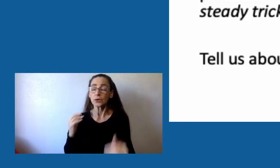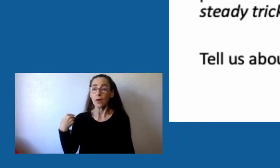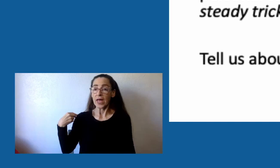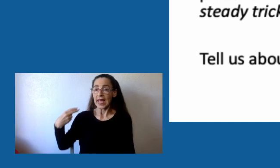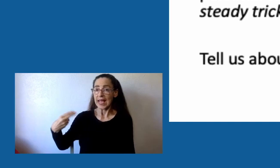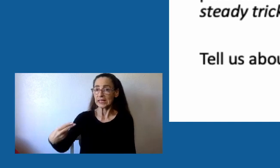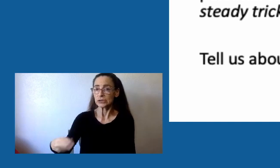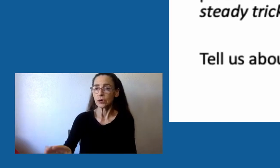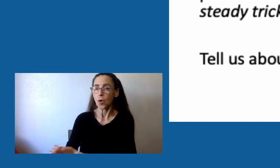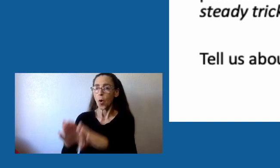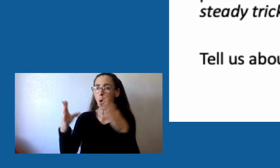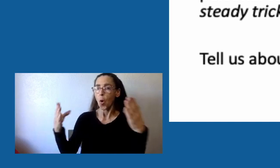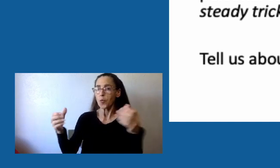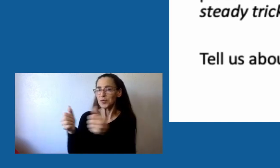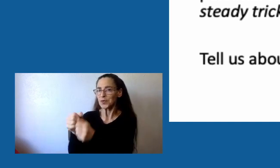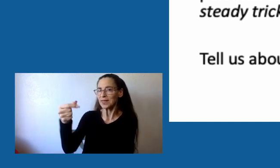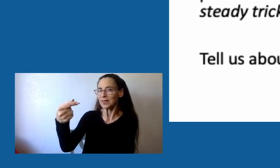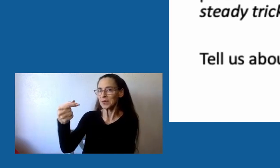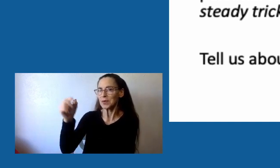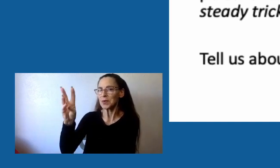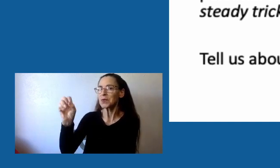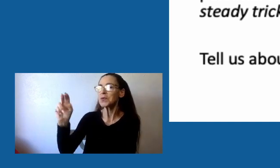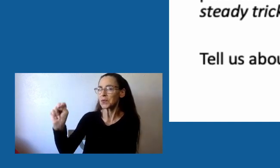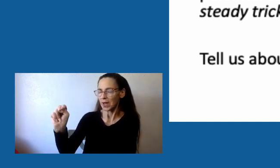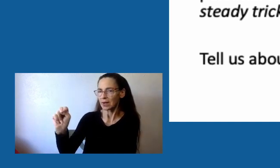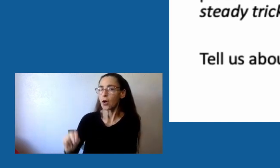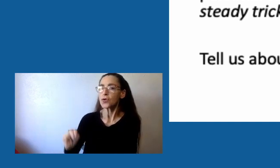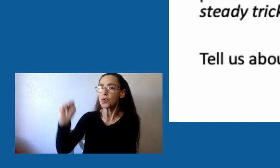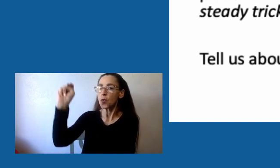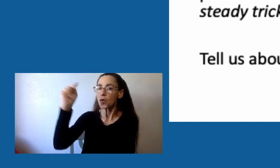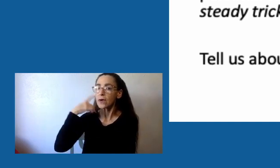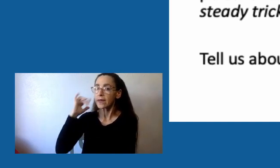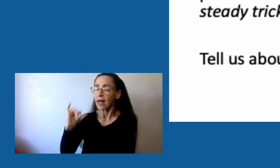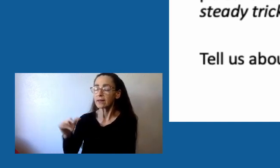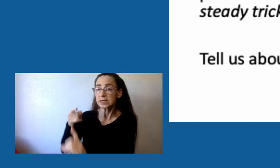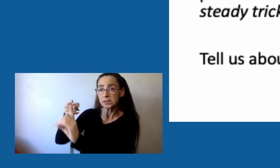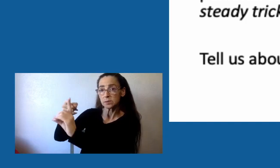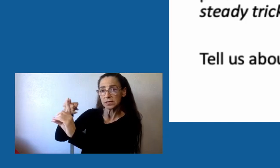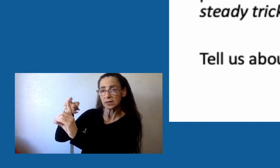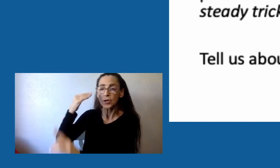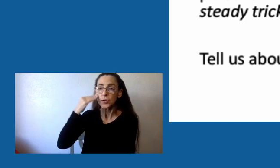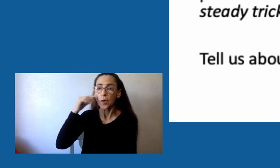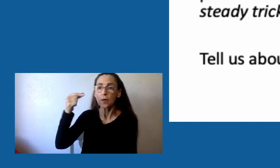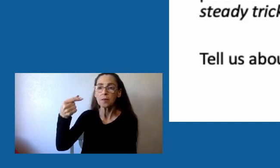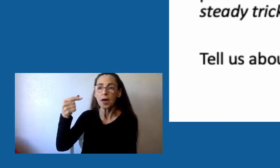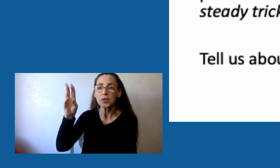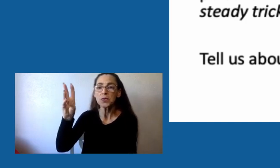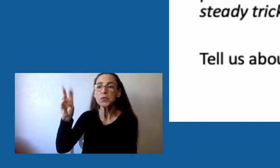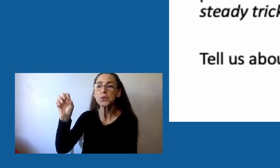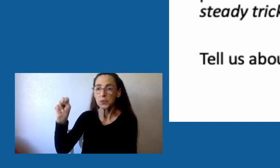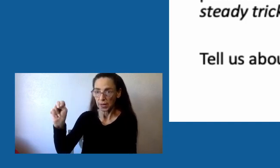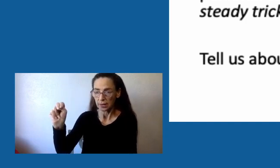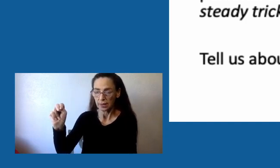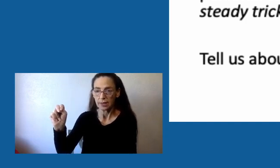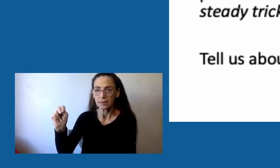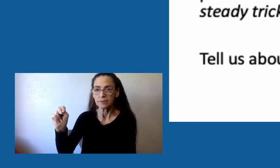opened up about Gwen, for those in Northern California, specifically, we should know about Gwen. Many I